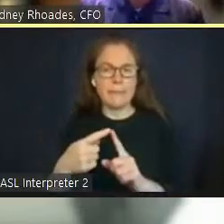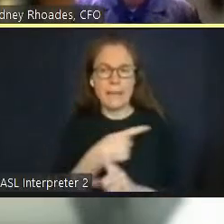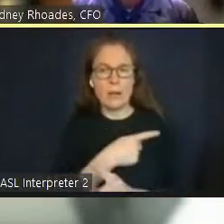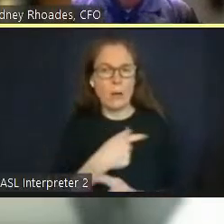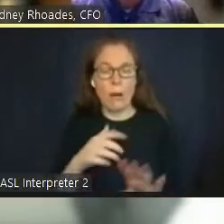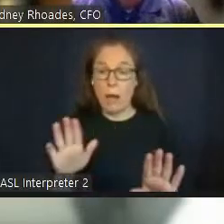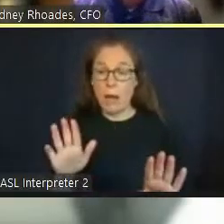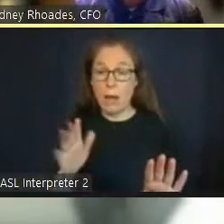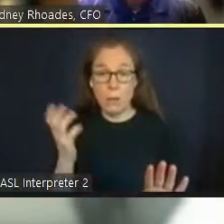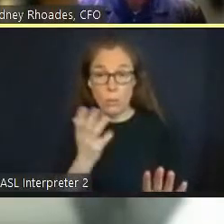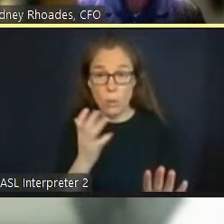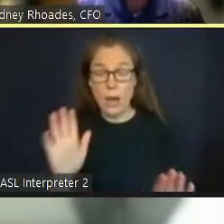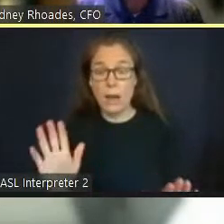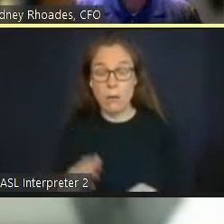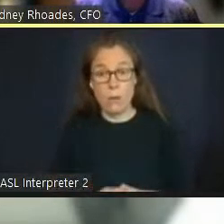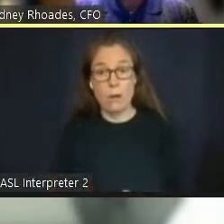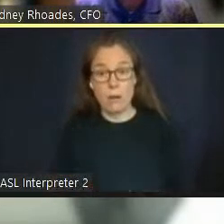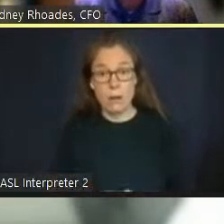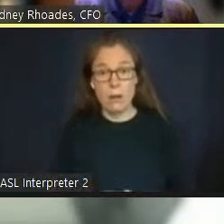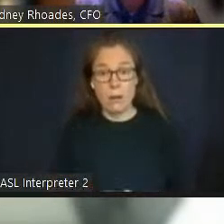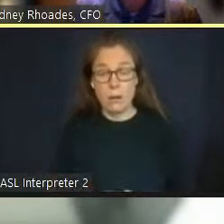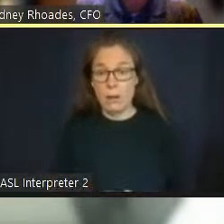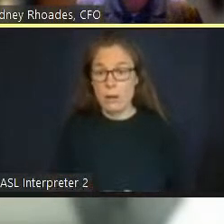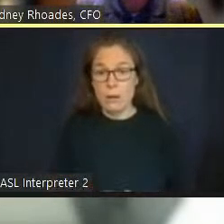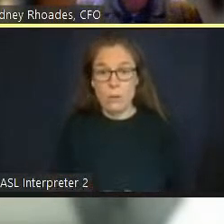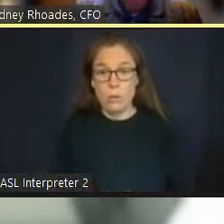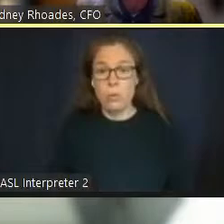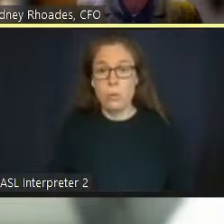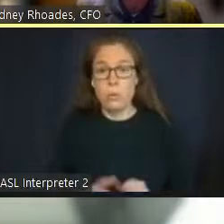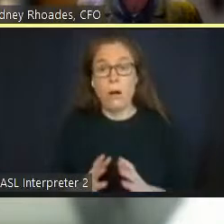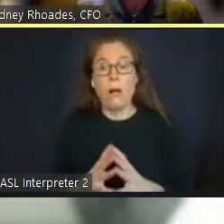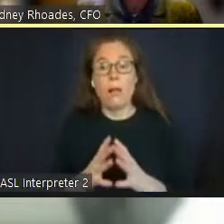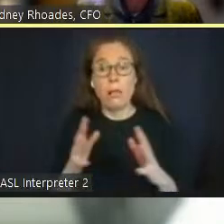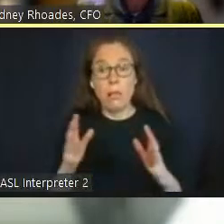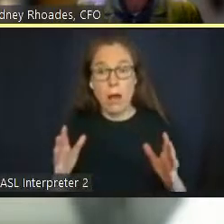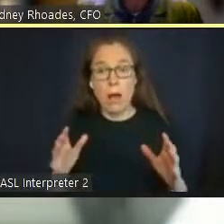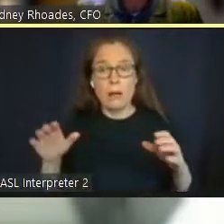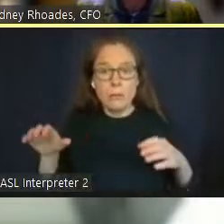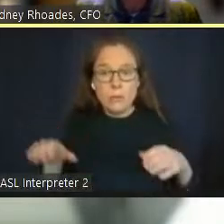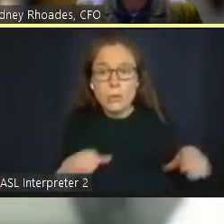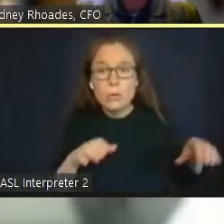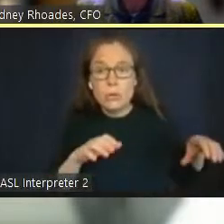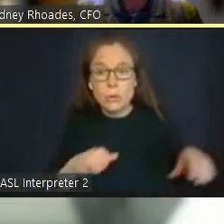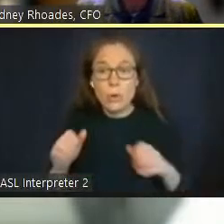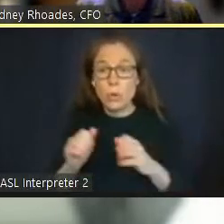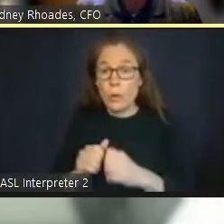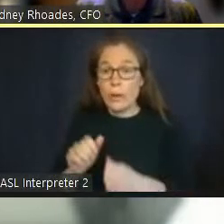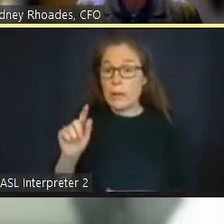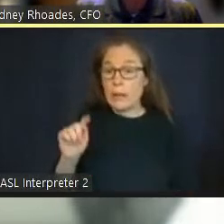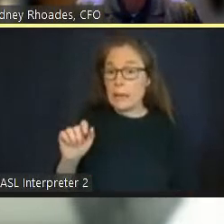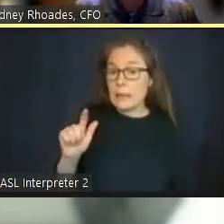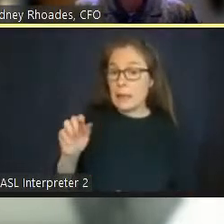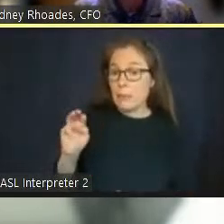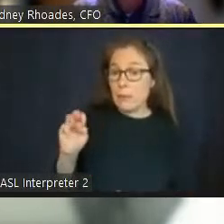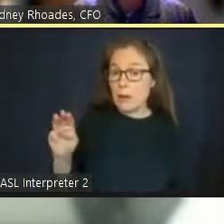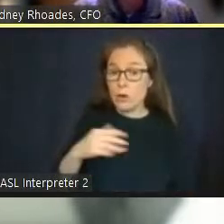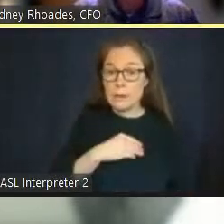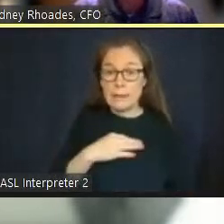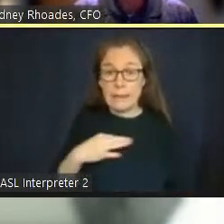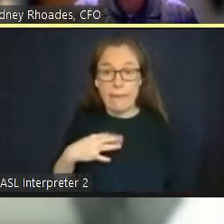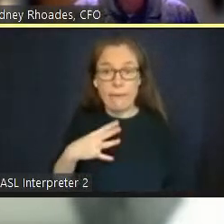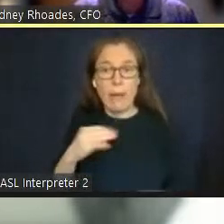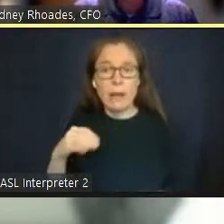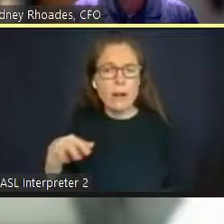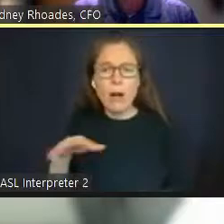how much effort has gone in, not only with Ms. Tillman's staff, but also the staff across the